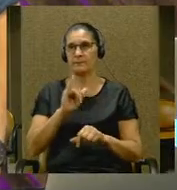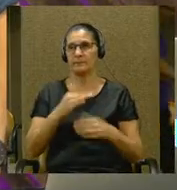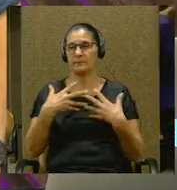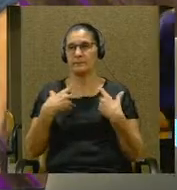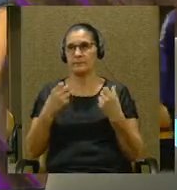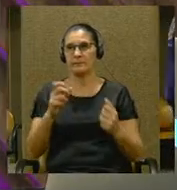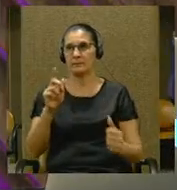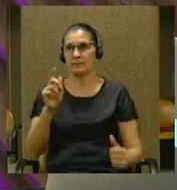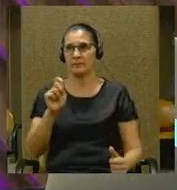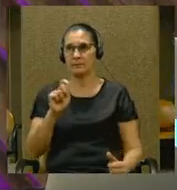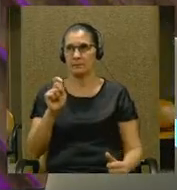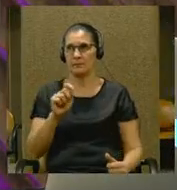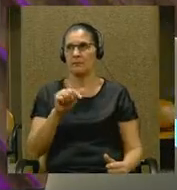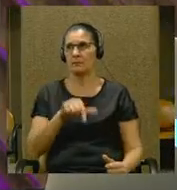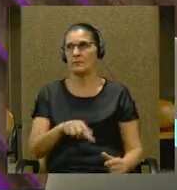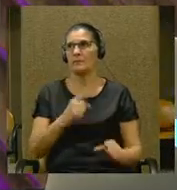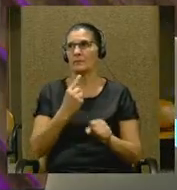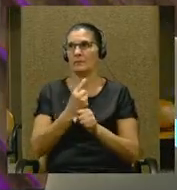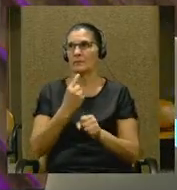the university.